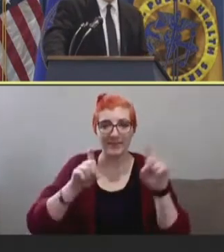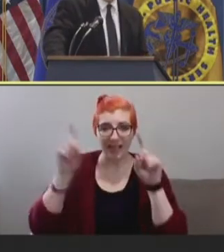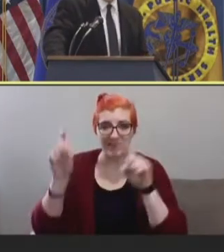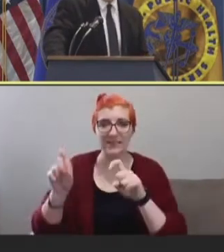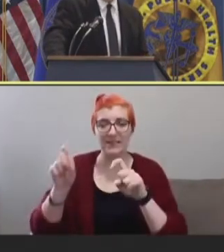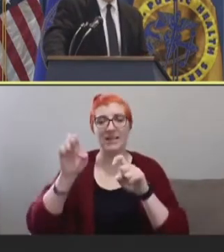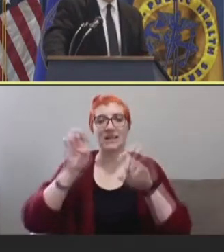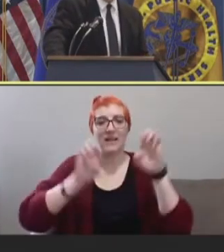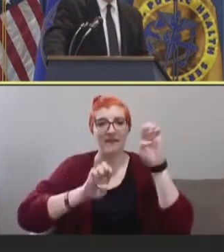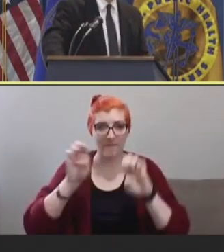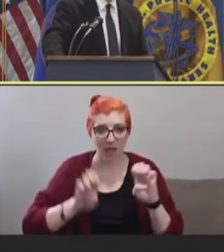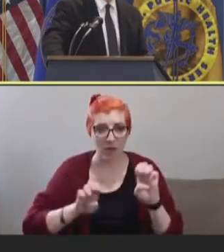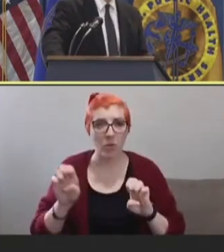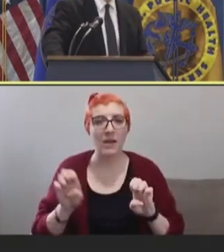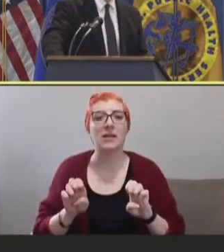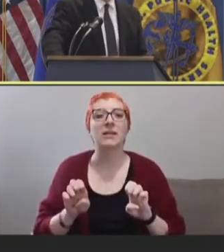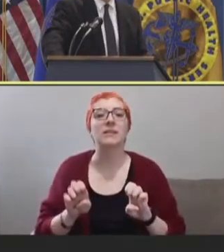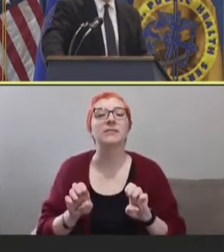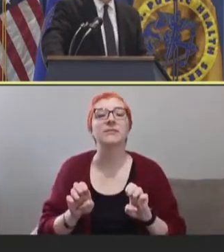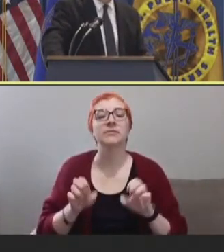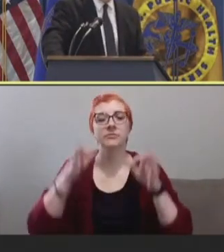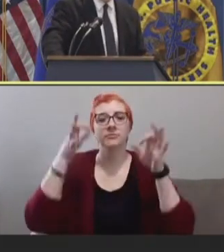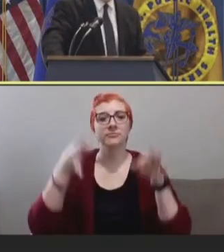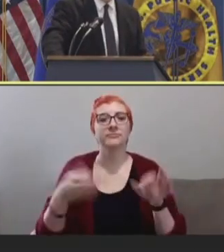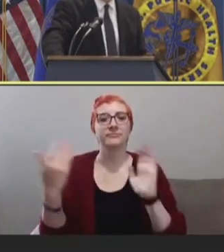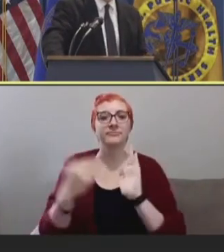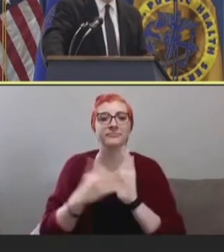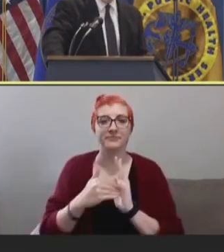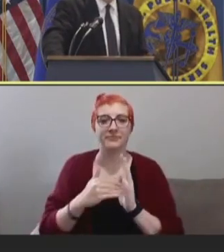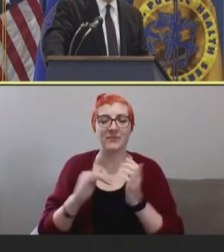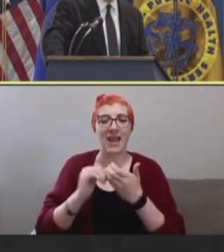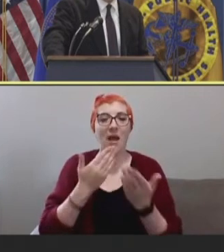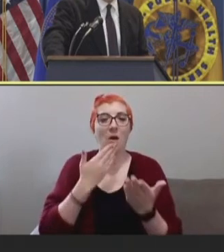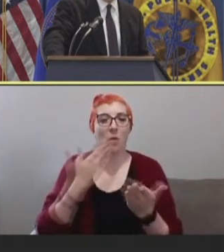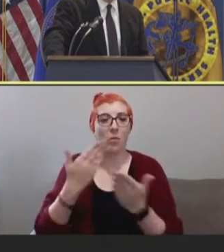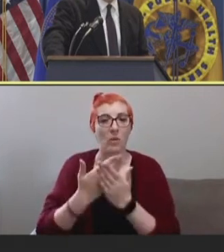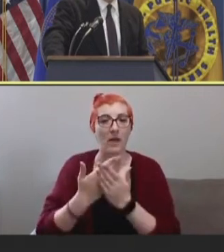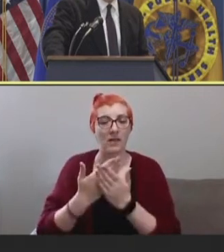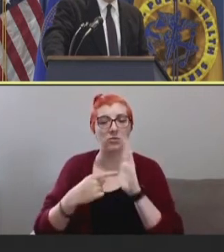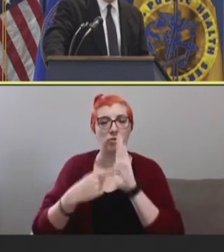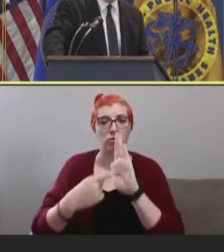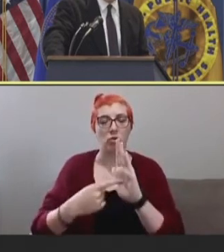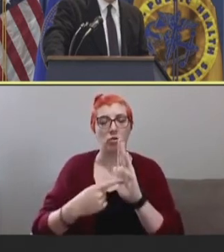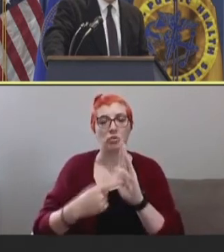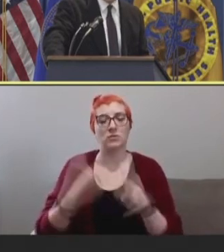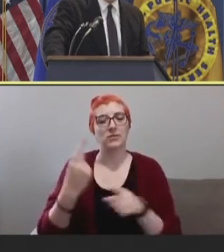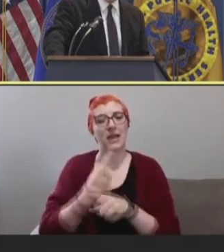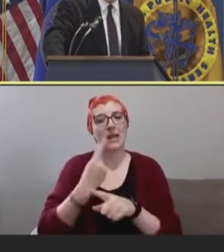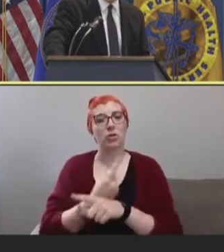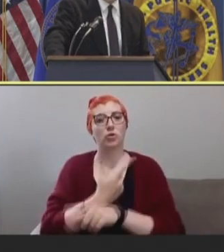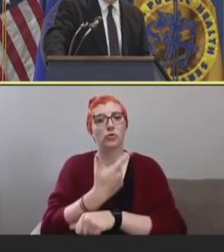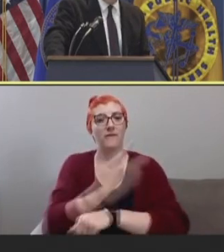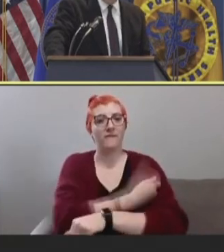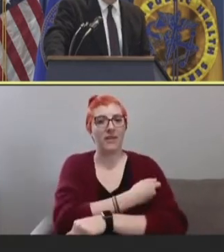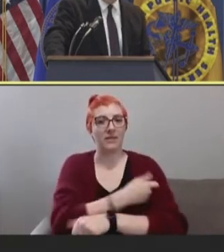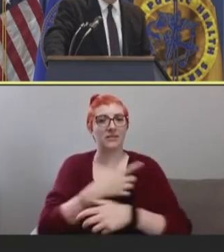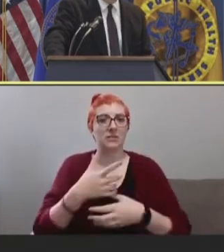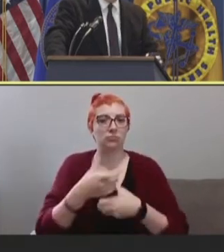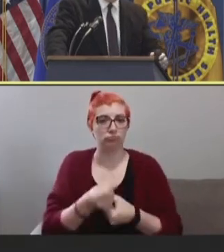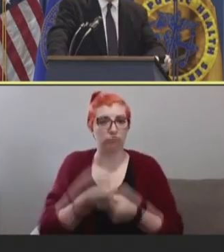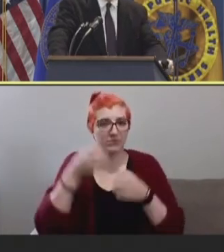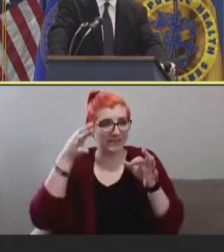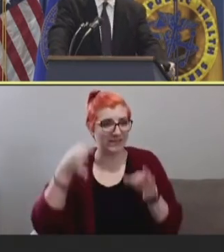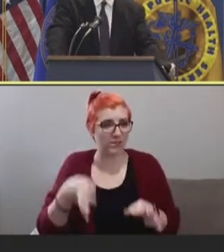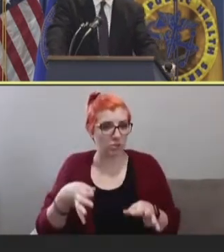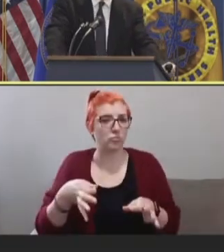evaluated to determine, again, how well it supports accurate vaccine decision-making and increases confidence. The